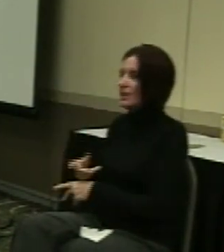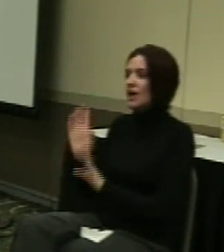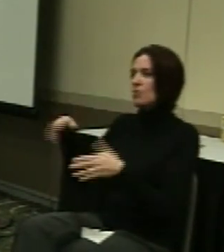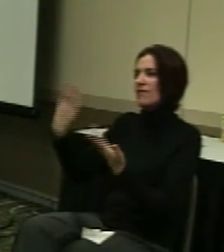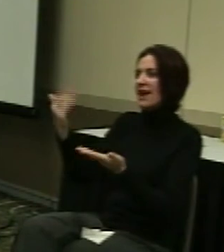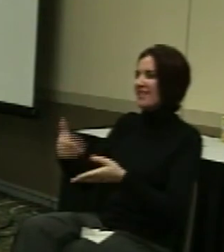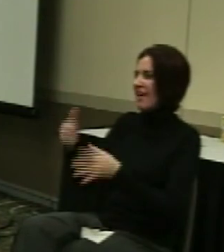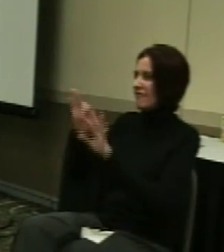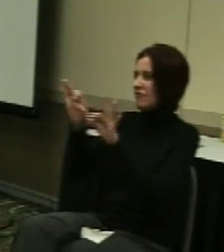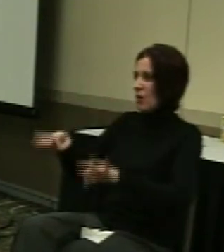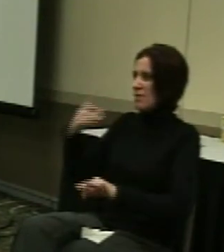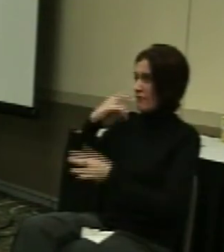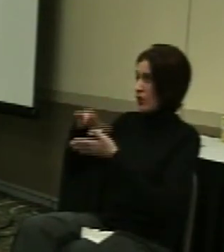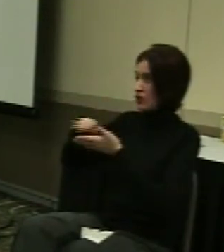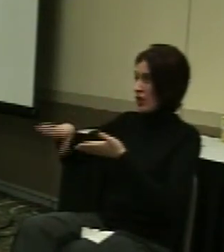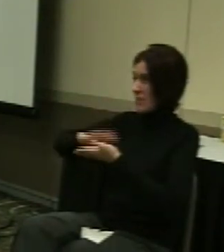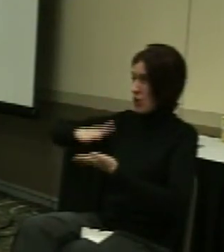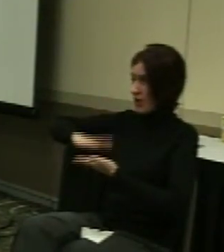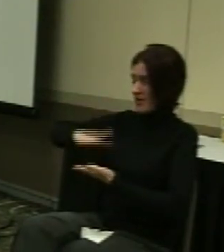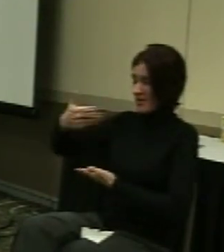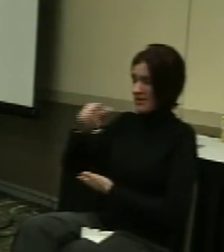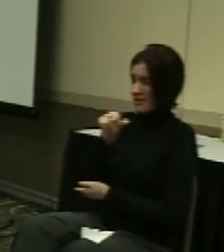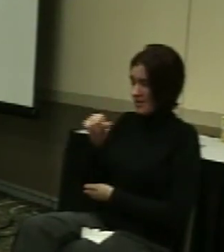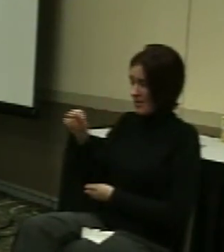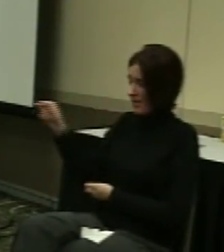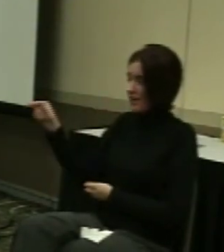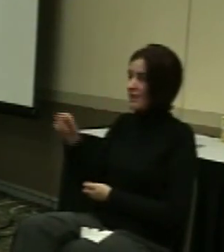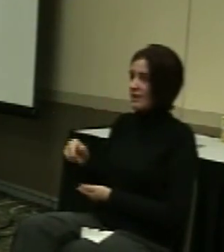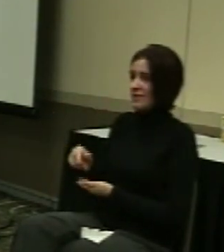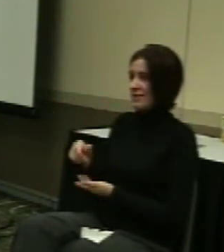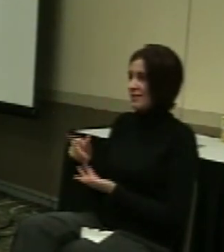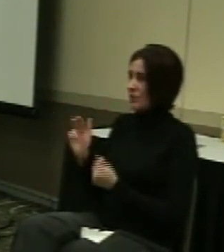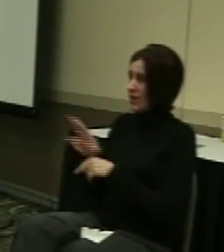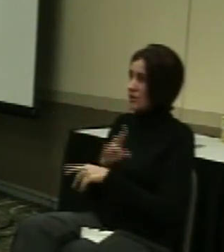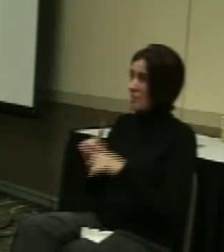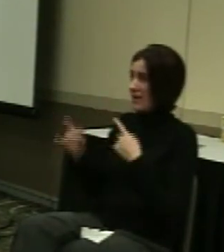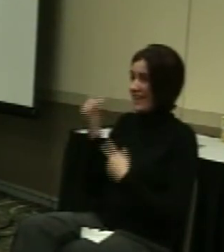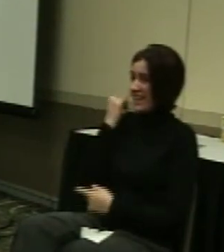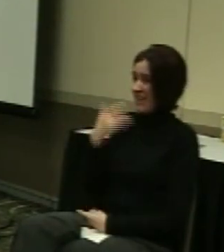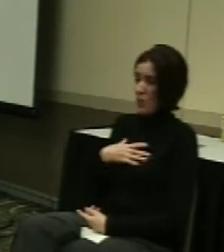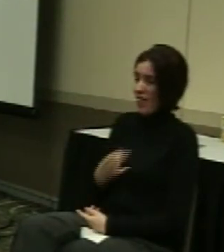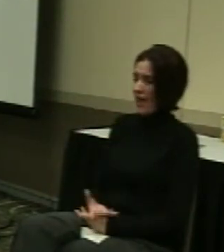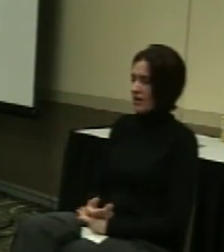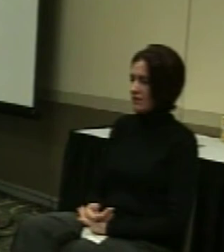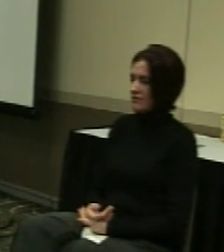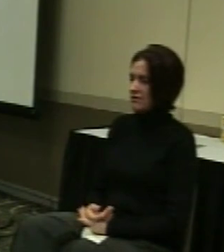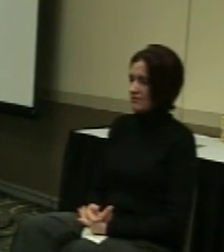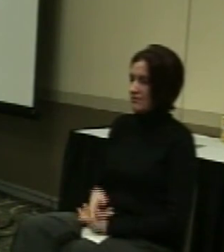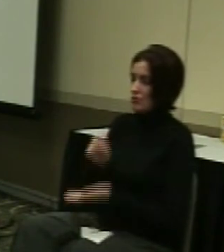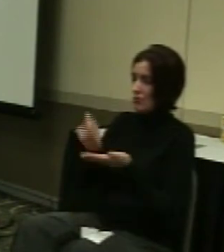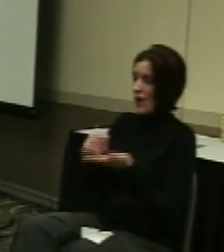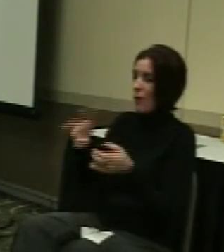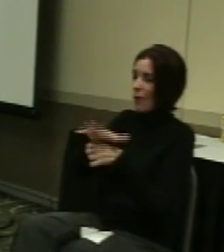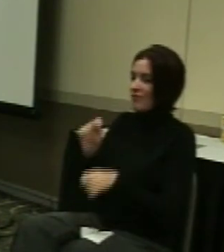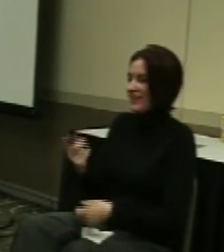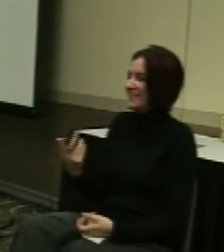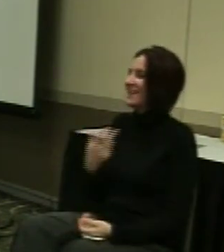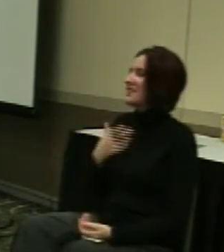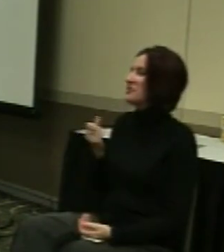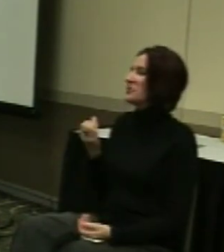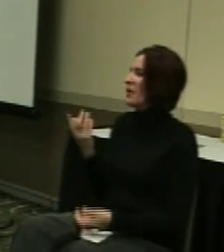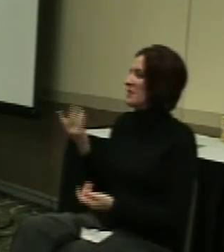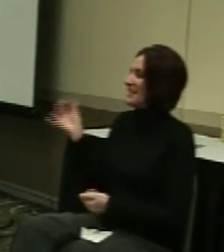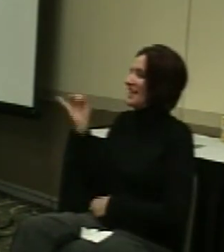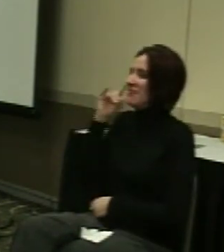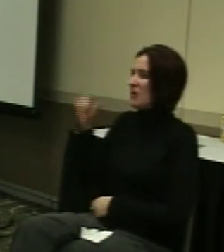but it's handy and useful. If we don't like it, you can adjust it. In this case, there's no one and only